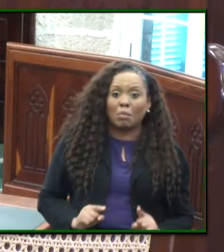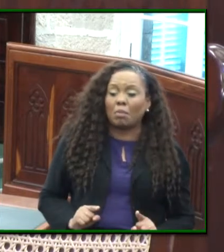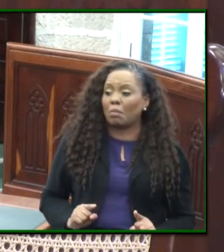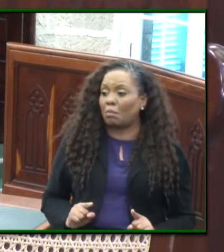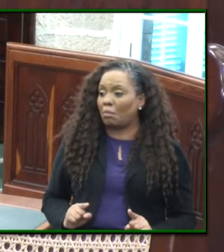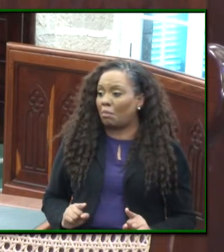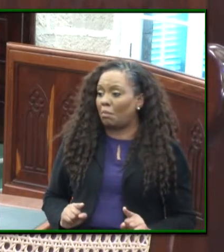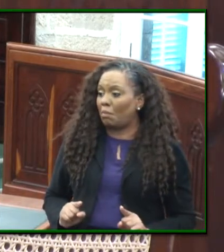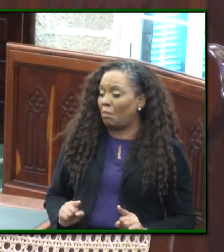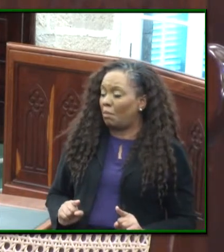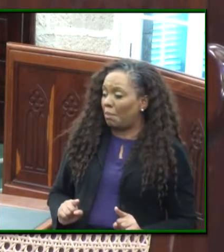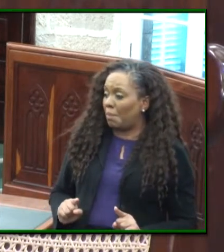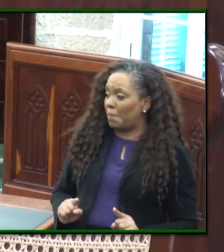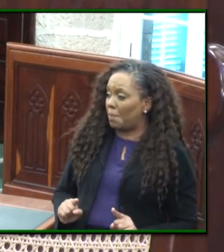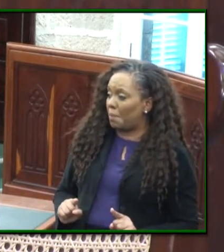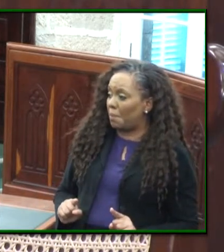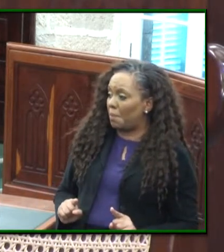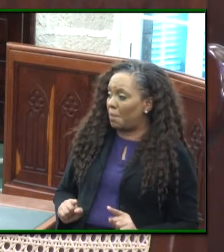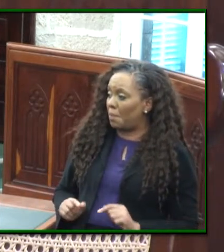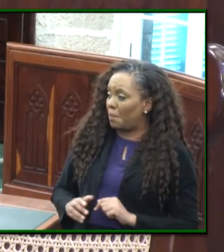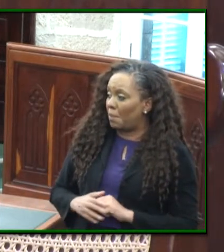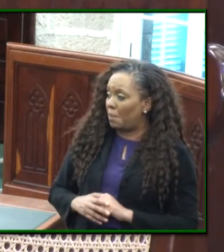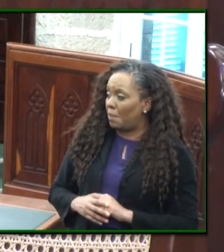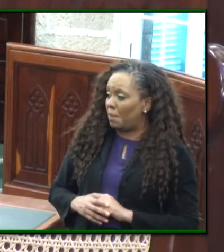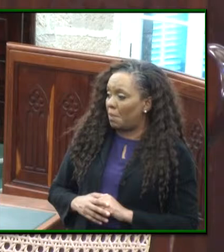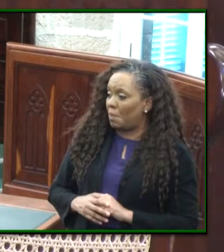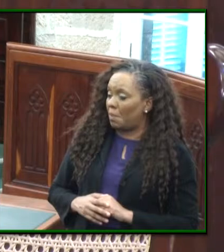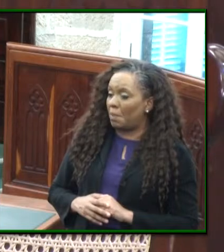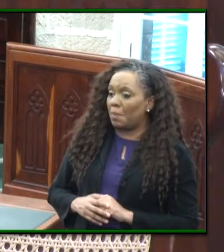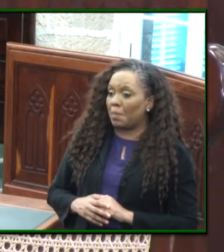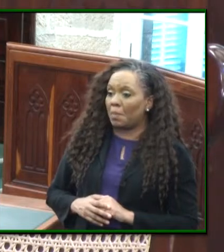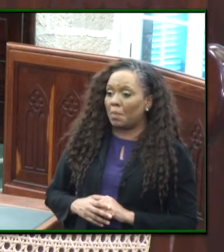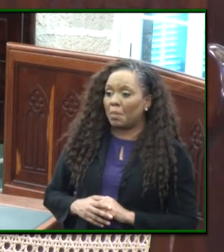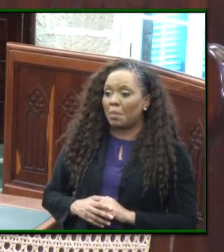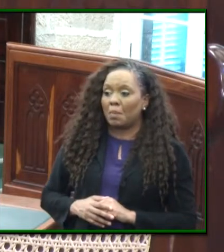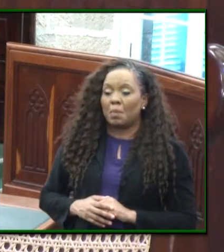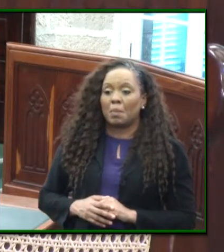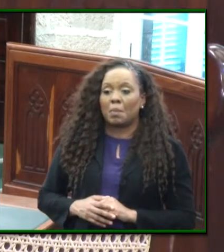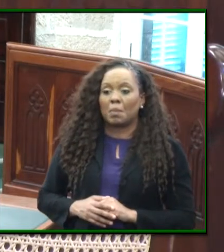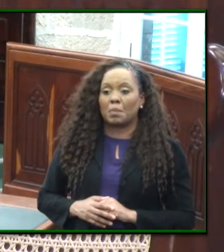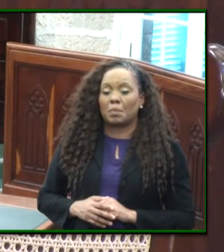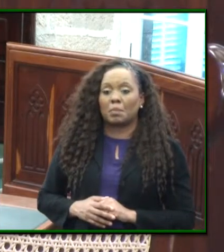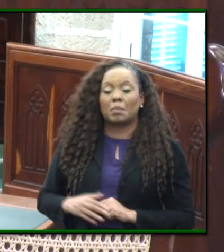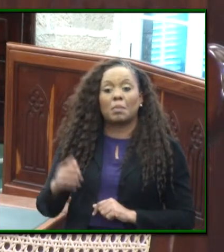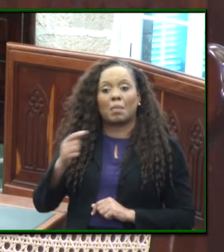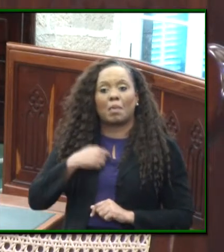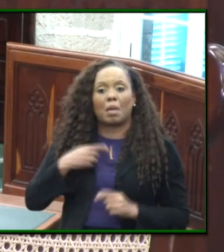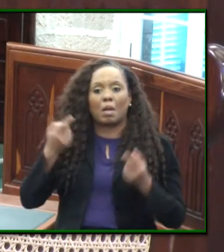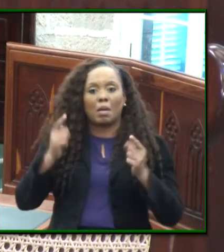position that when the office of head of state was repatriated